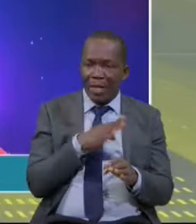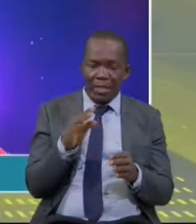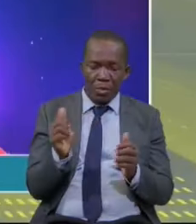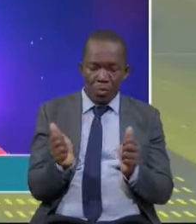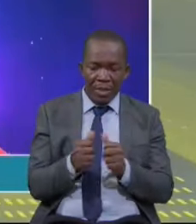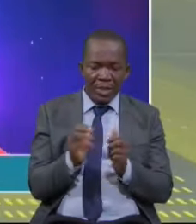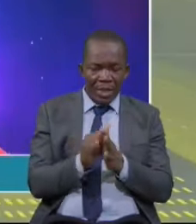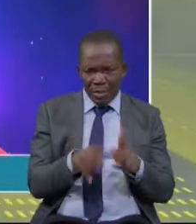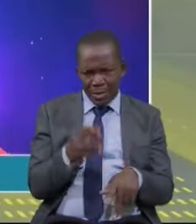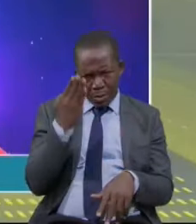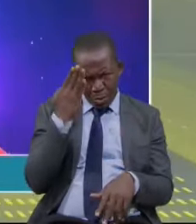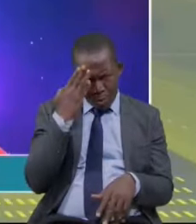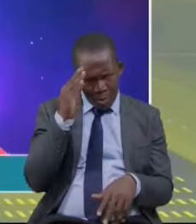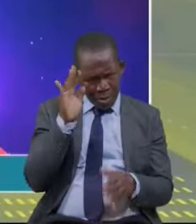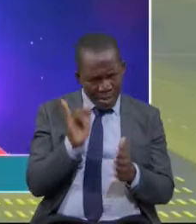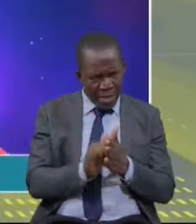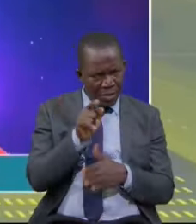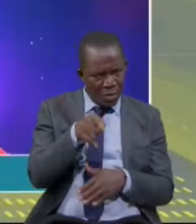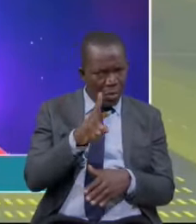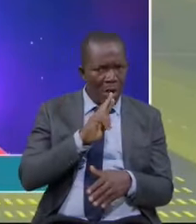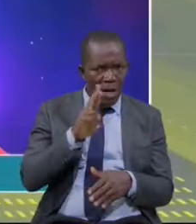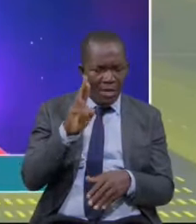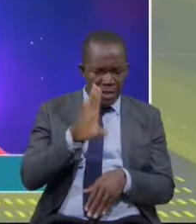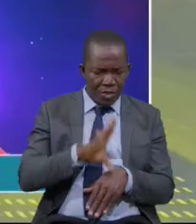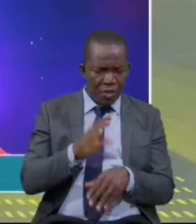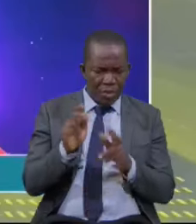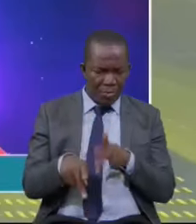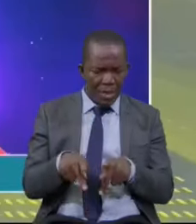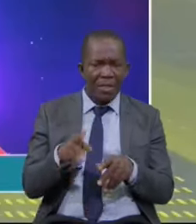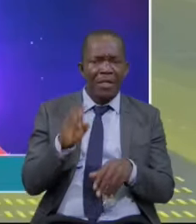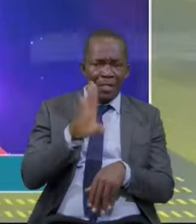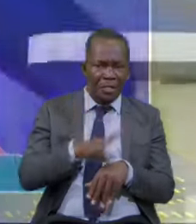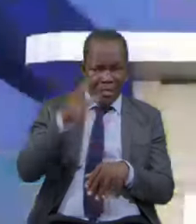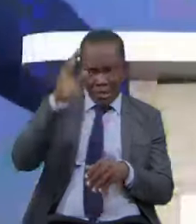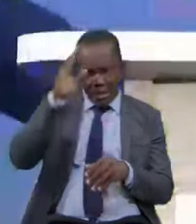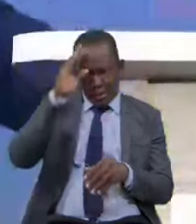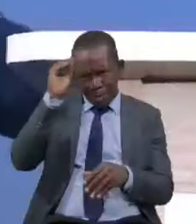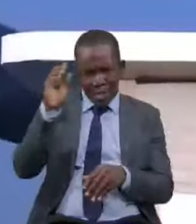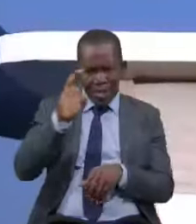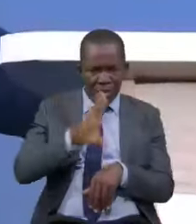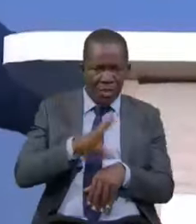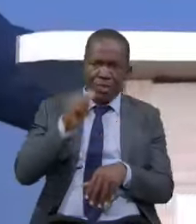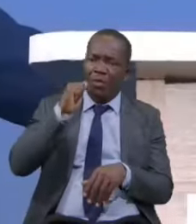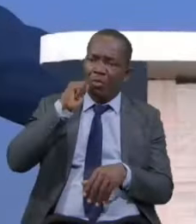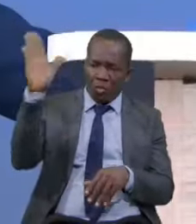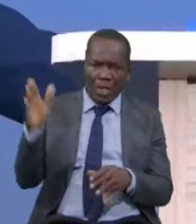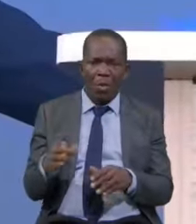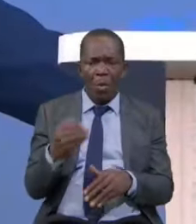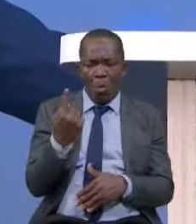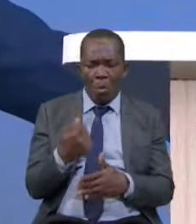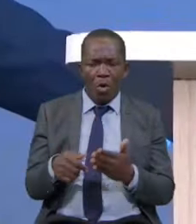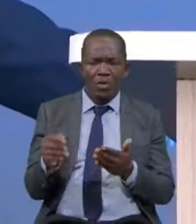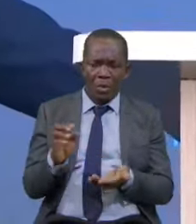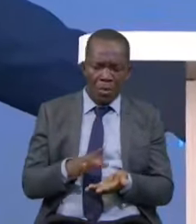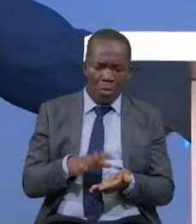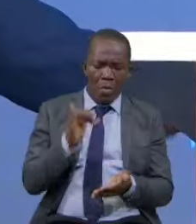glory do you bring to the church you attend? Or do you bring shame? Do